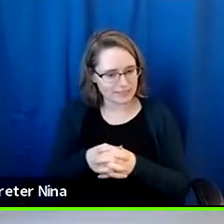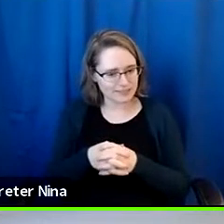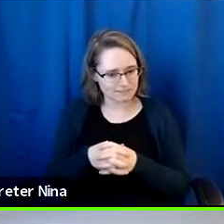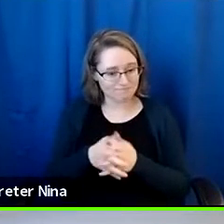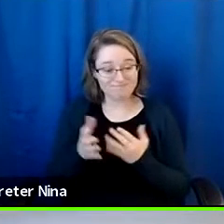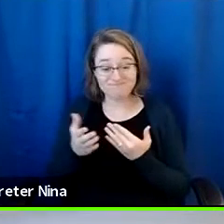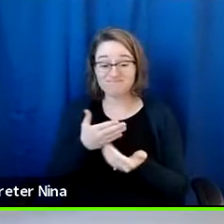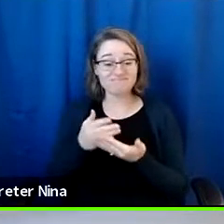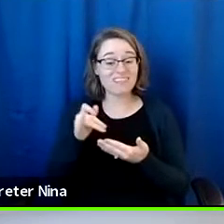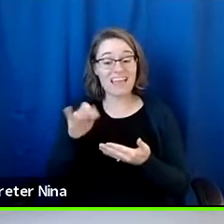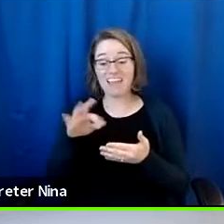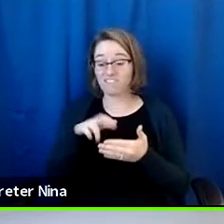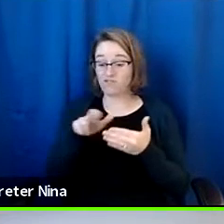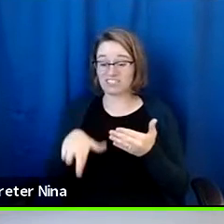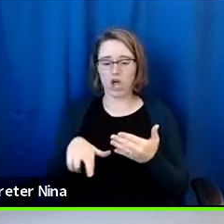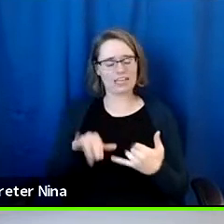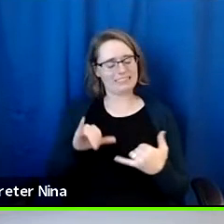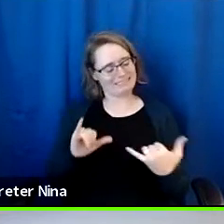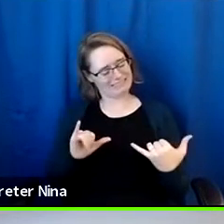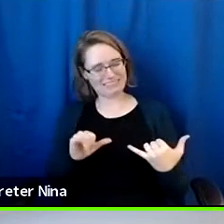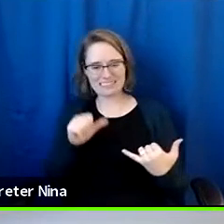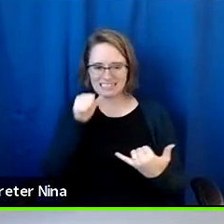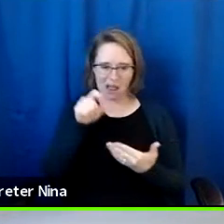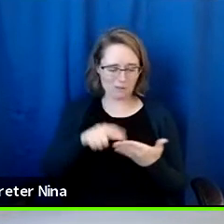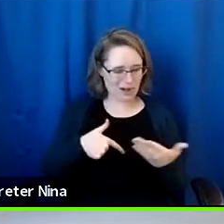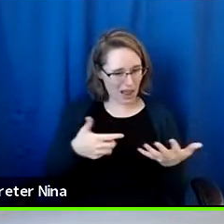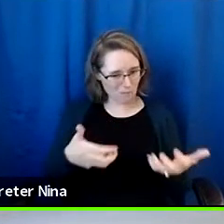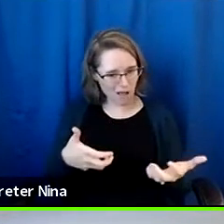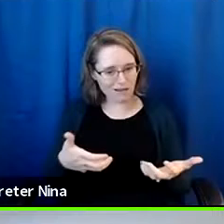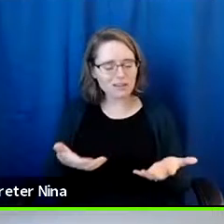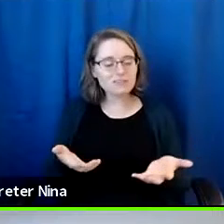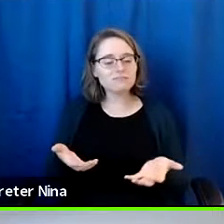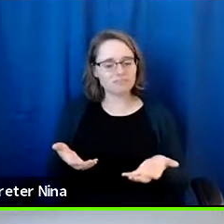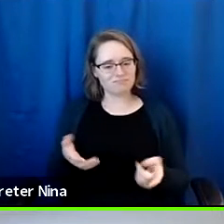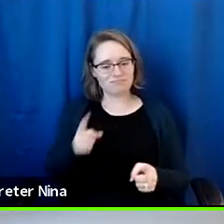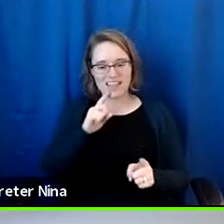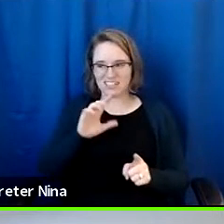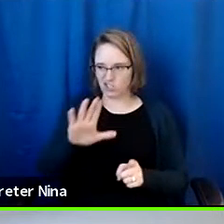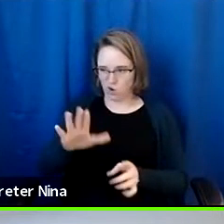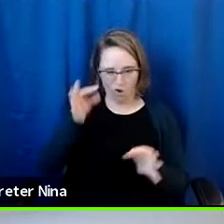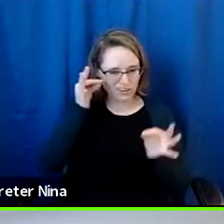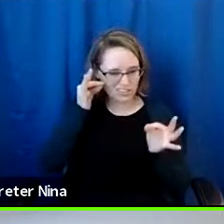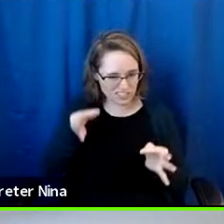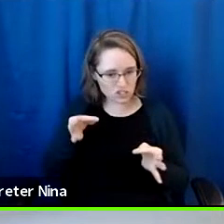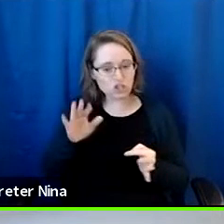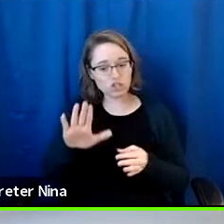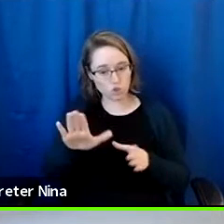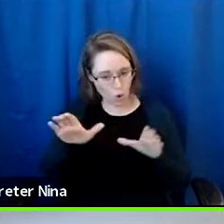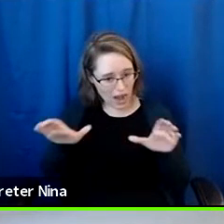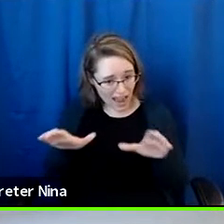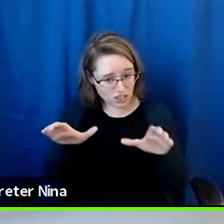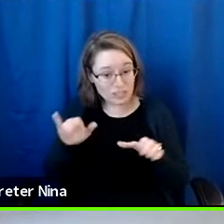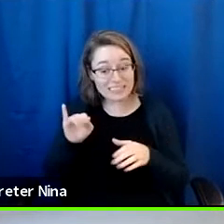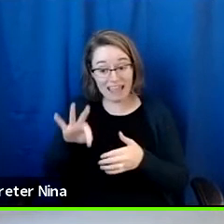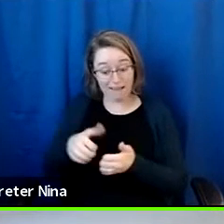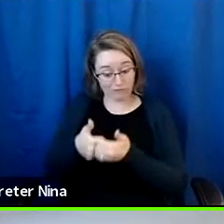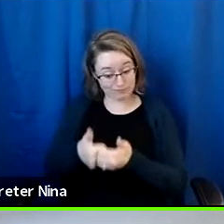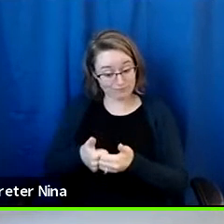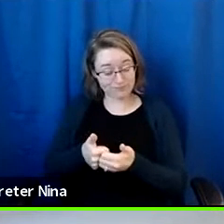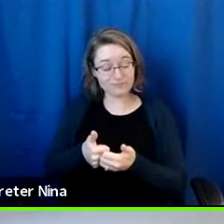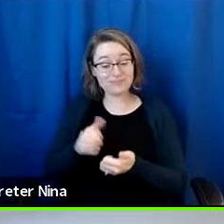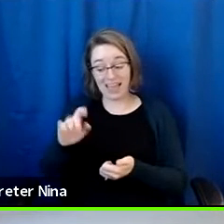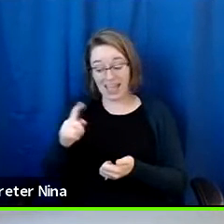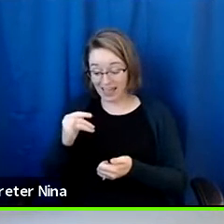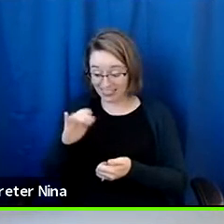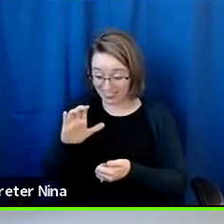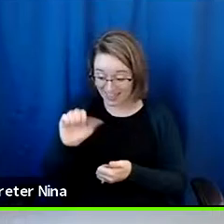they don't turn out quite the way you hope they would, if your decisions and actions were based on what's ethical